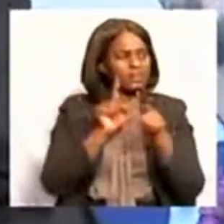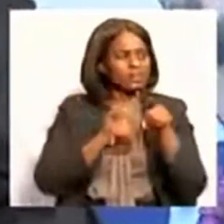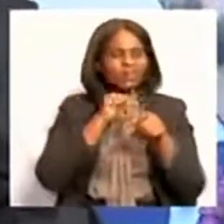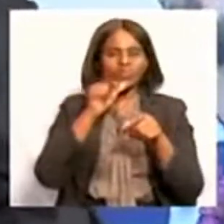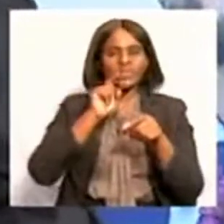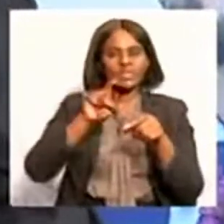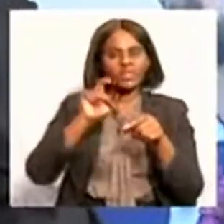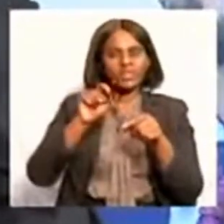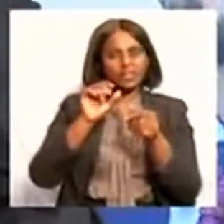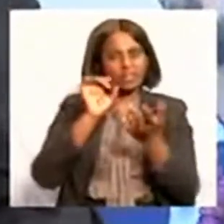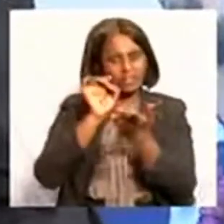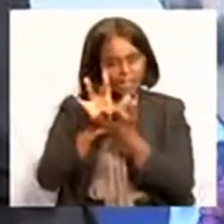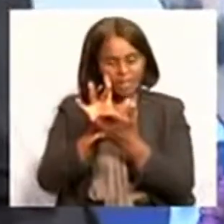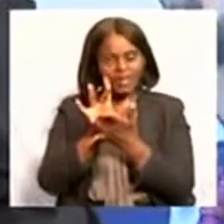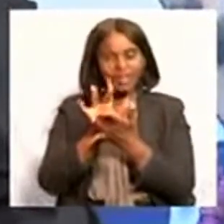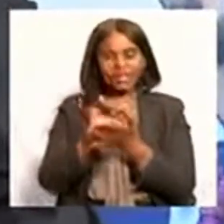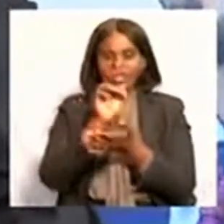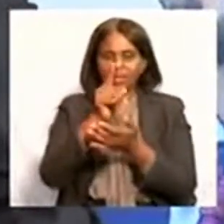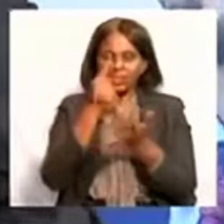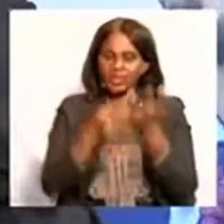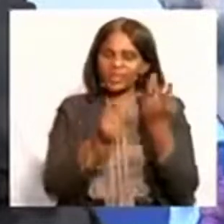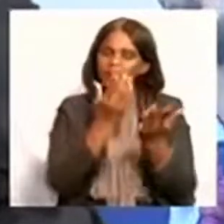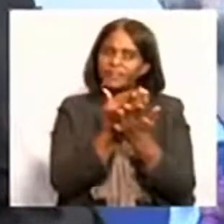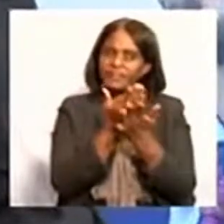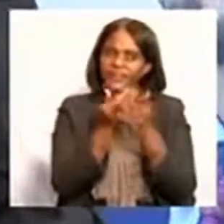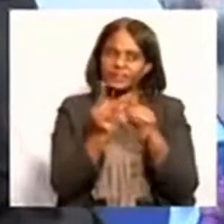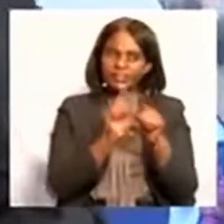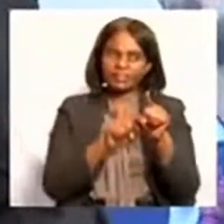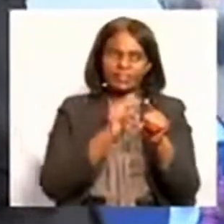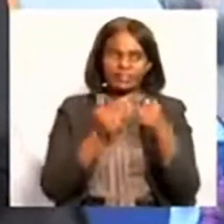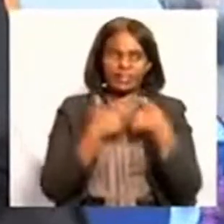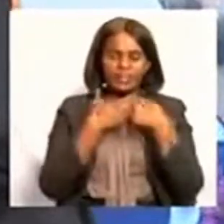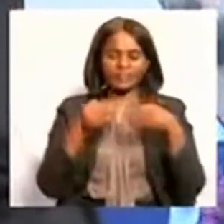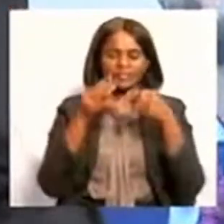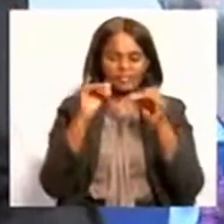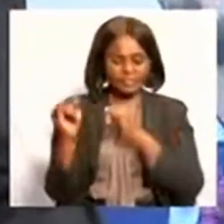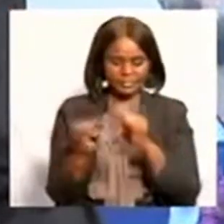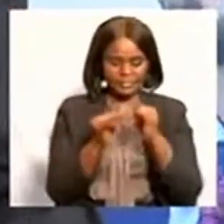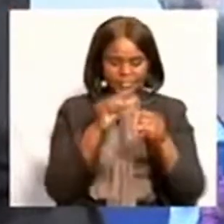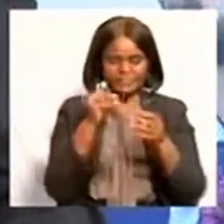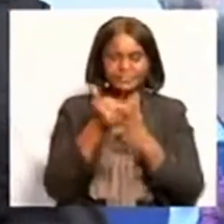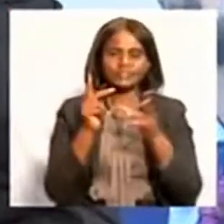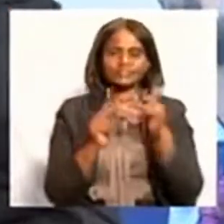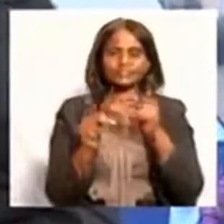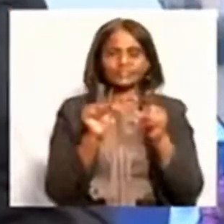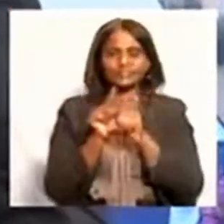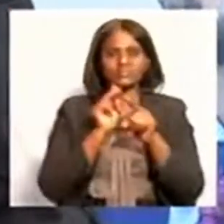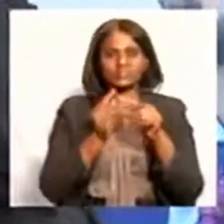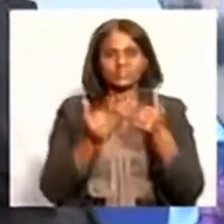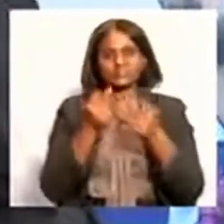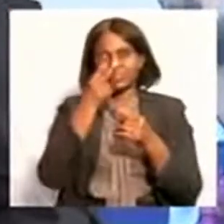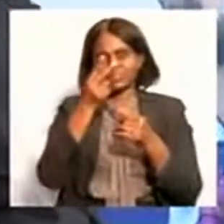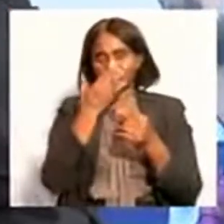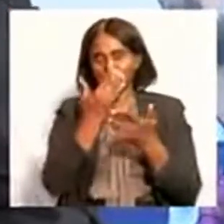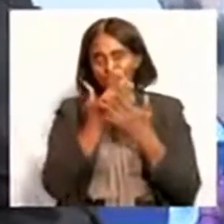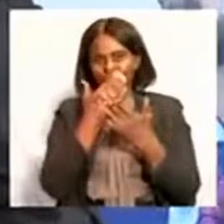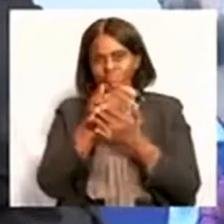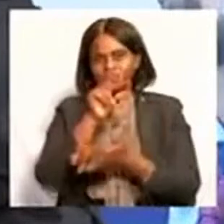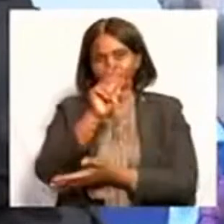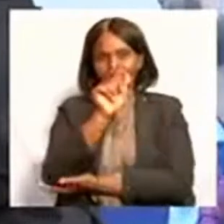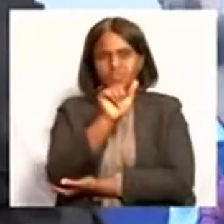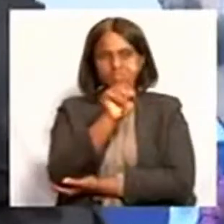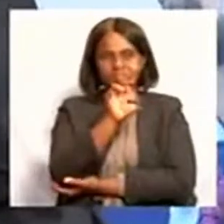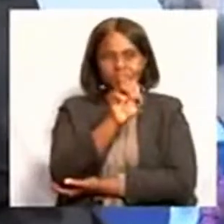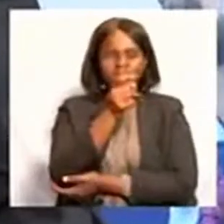and put cash. So that is one of the recommendations that we've given, which has been implemented by our clients. And we are now seeing the value that is arising from